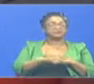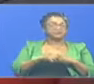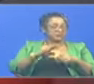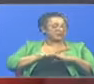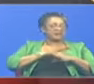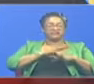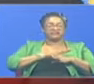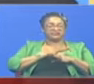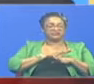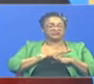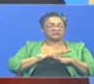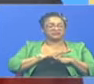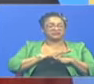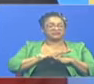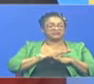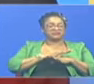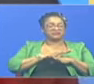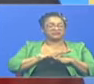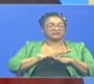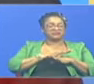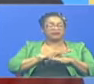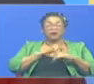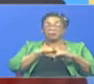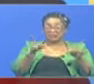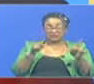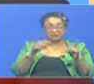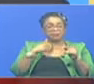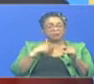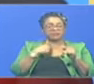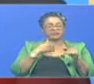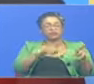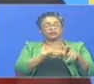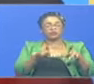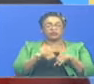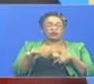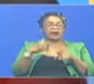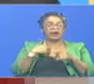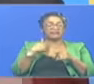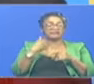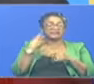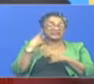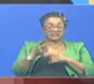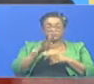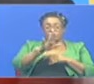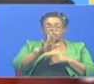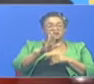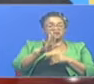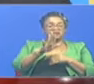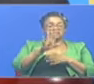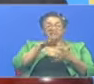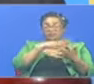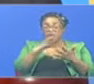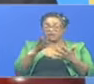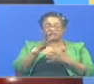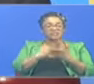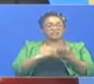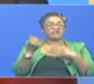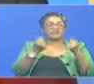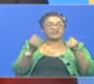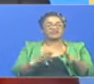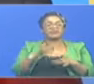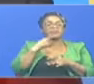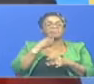available. But I have heard, I have also seen on your network that some of the drivers there are saying they are waiting